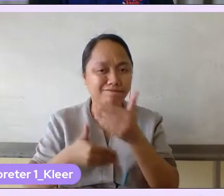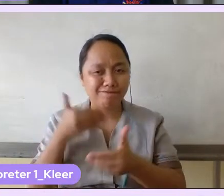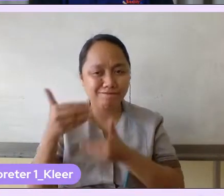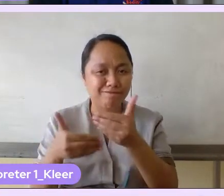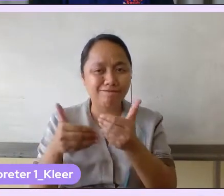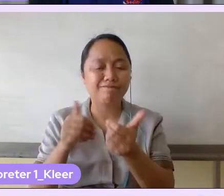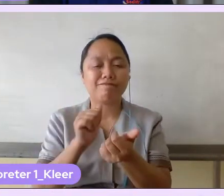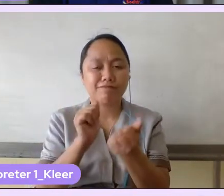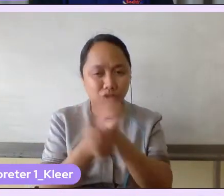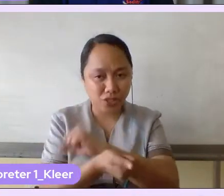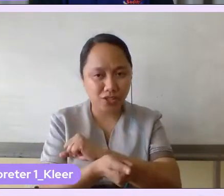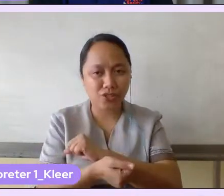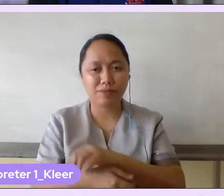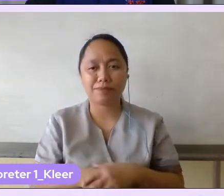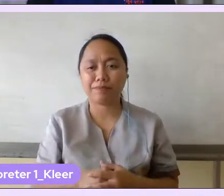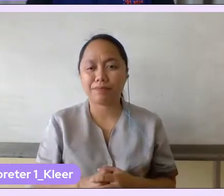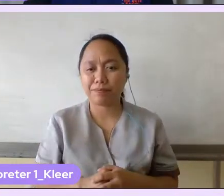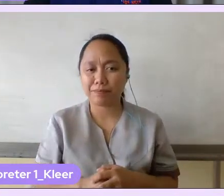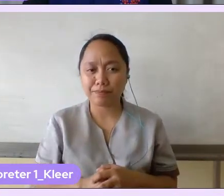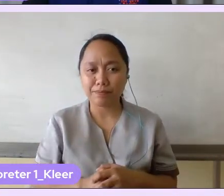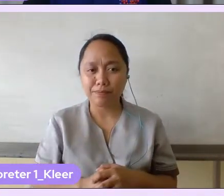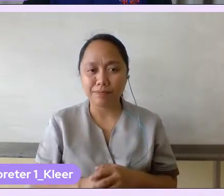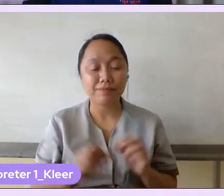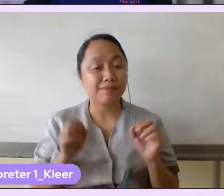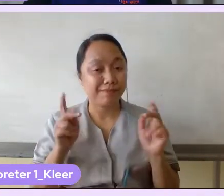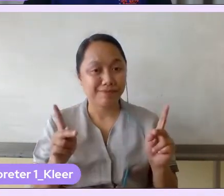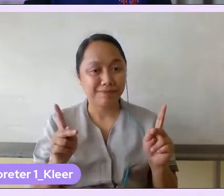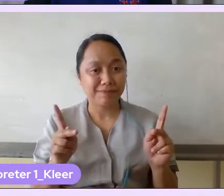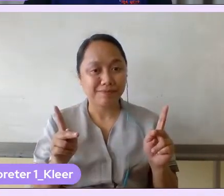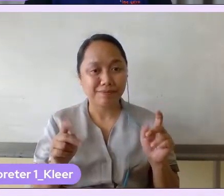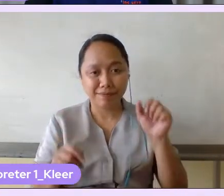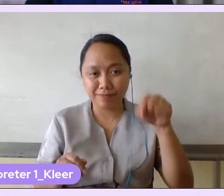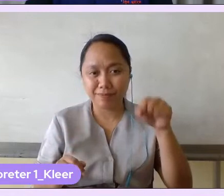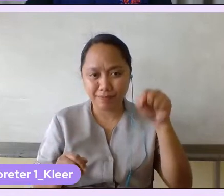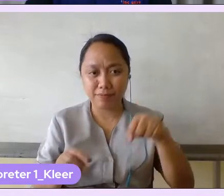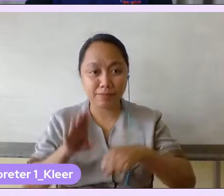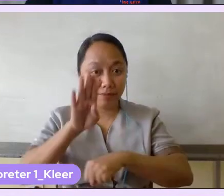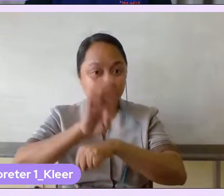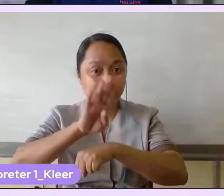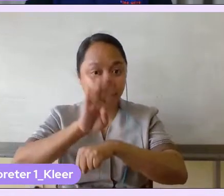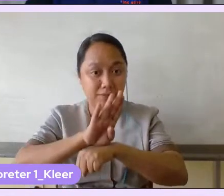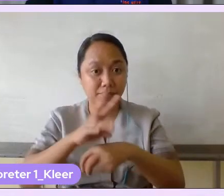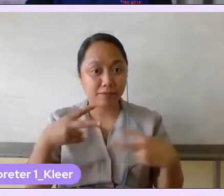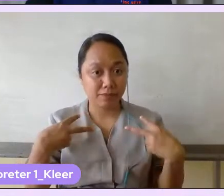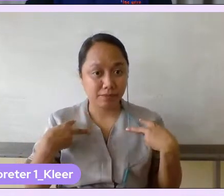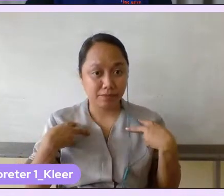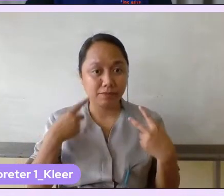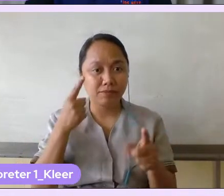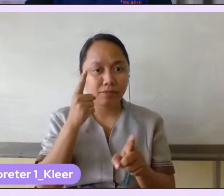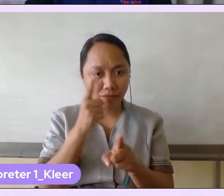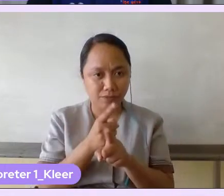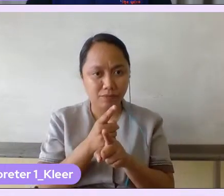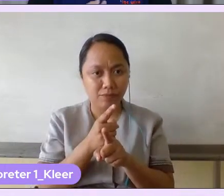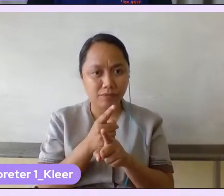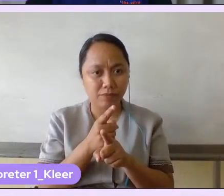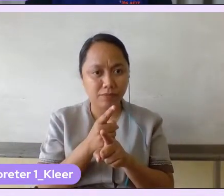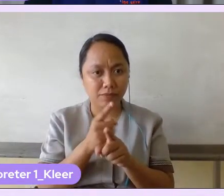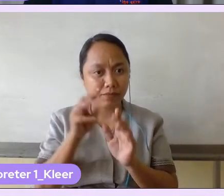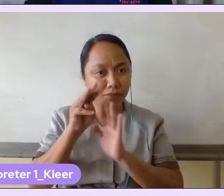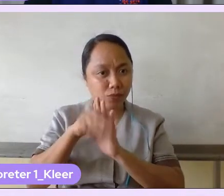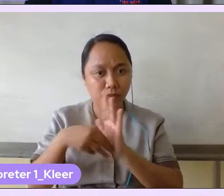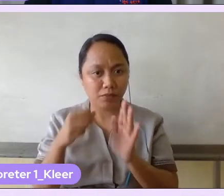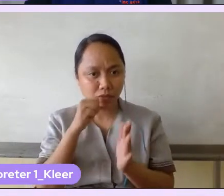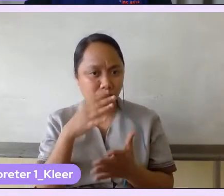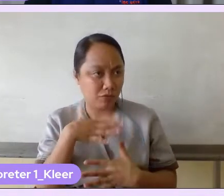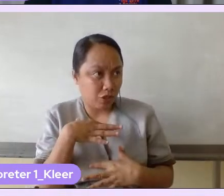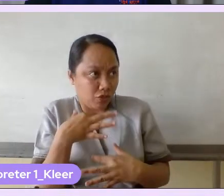field. All right. Tama naman po. Ano, businesses really thrive over time. Hindi naman pwedeng in a snap of